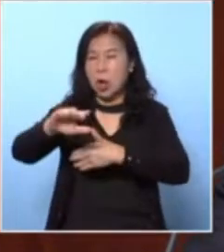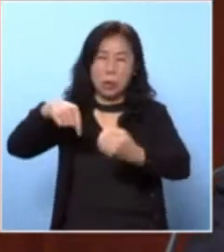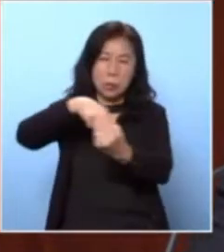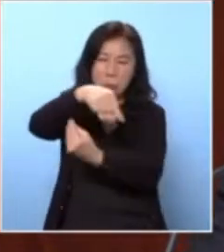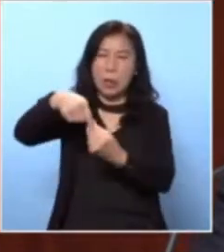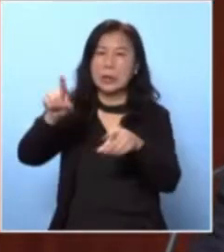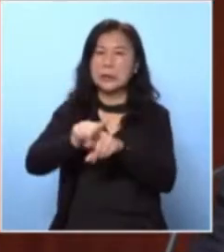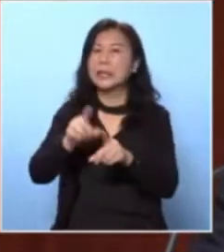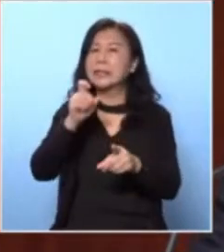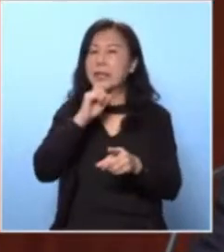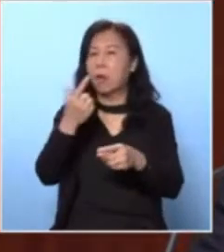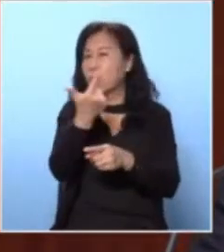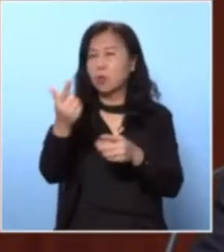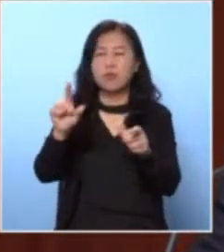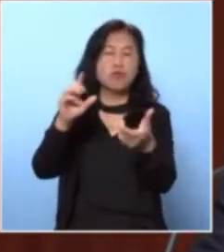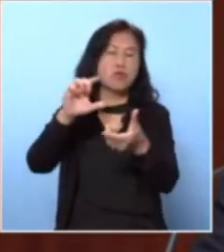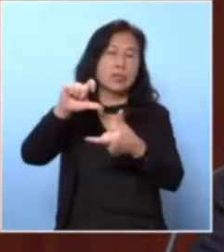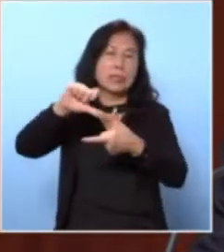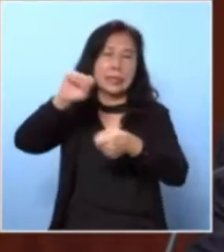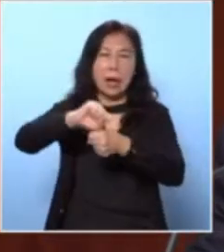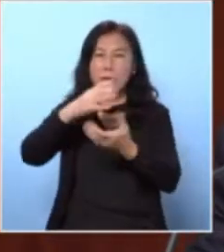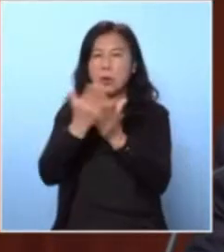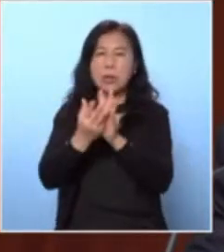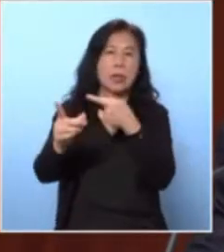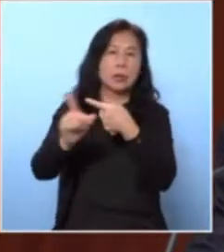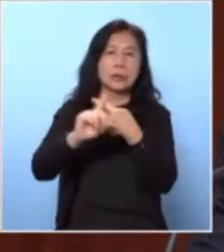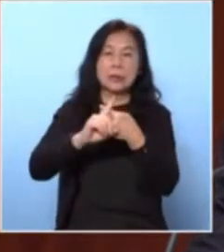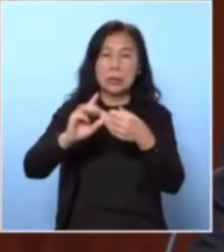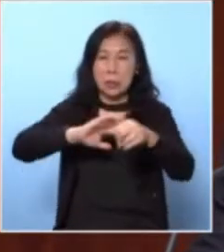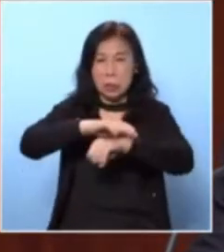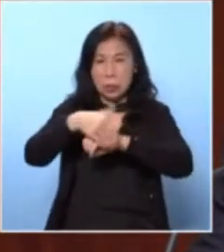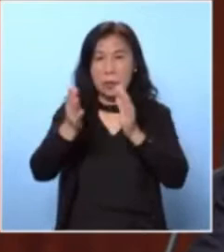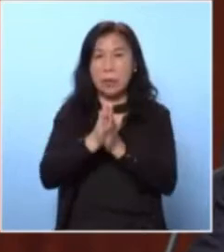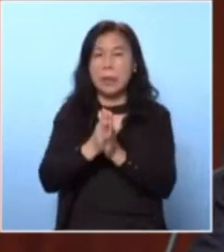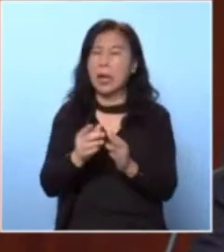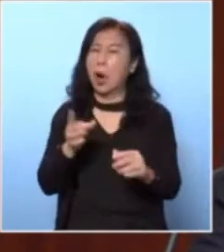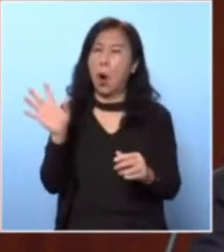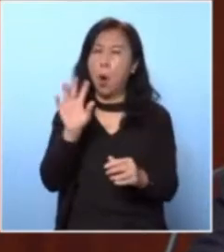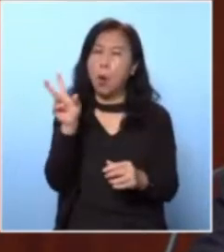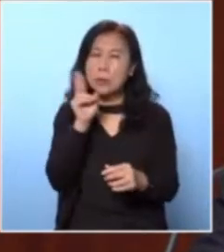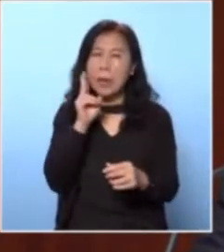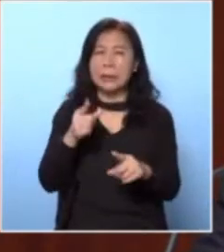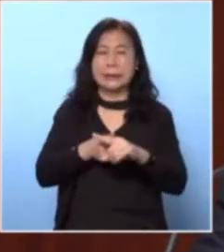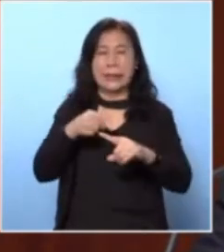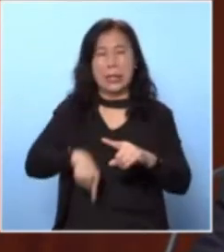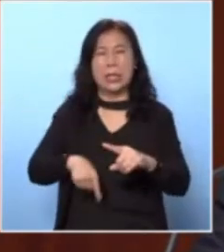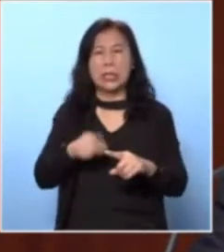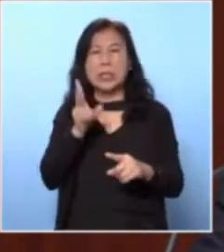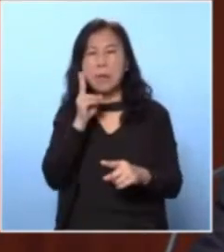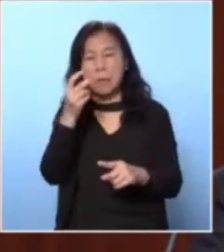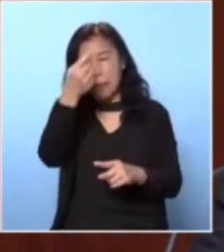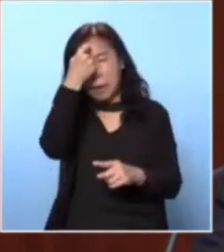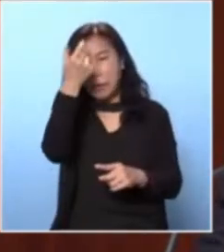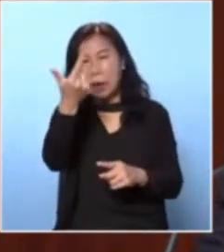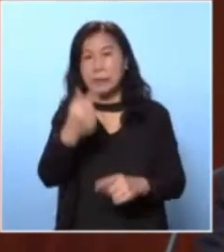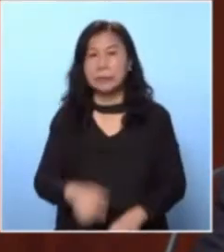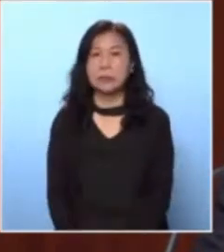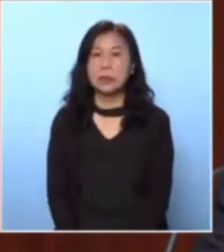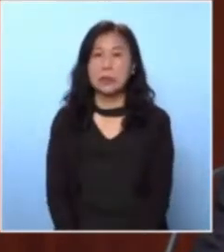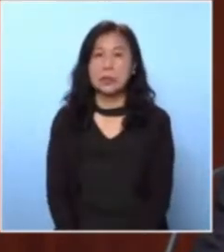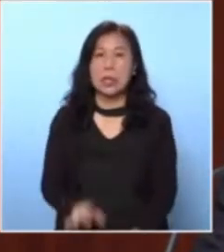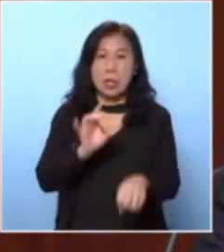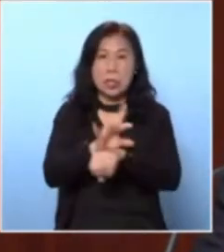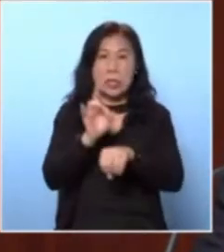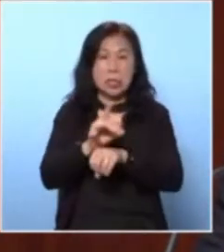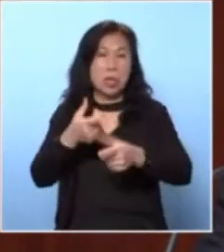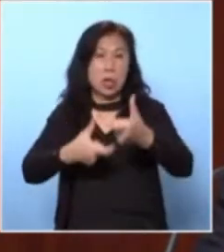Nevertheless, the external environment remains challenging. The world is undergoing unprecedented changes. Coupled with the successive